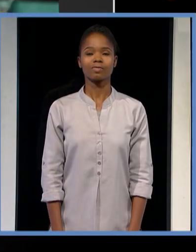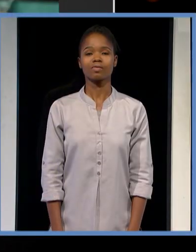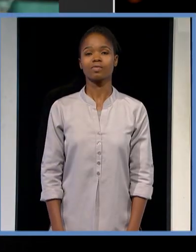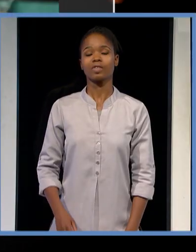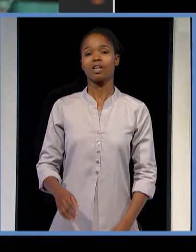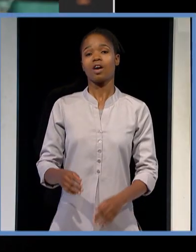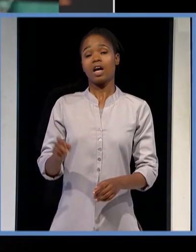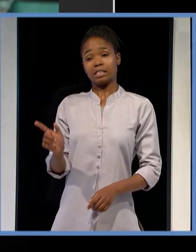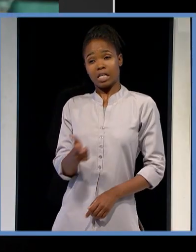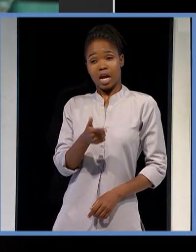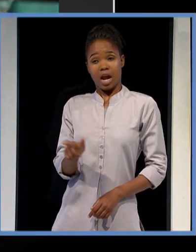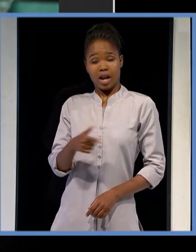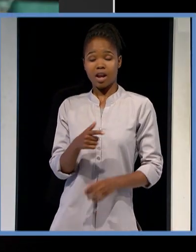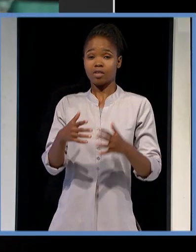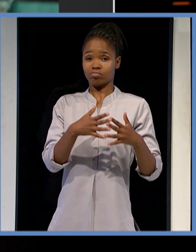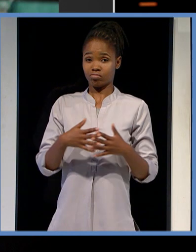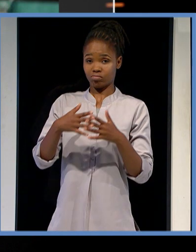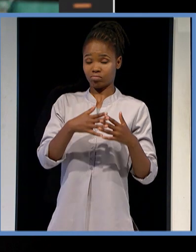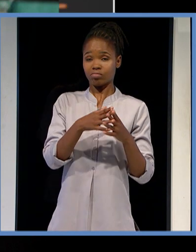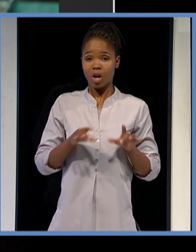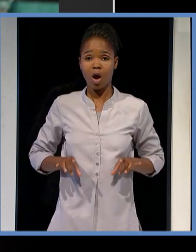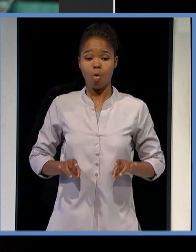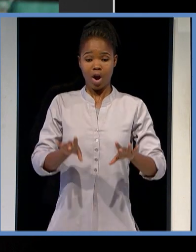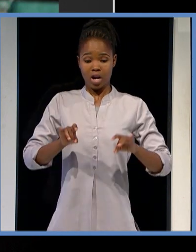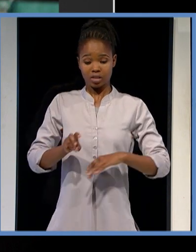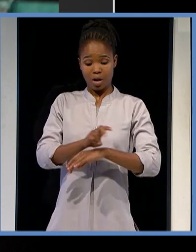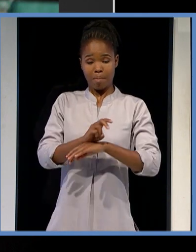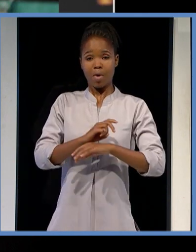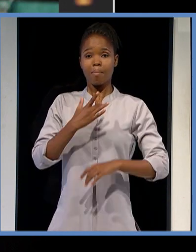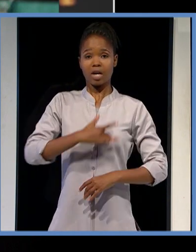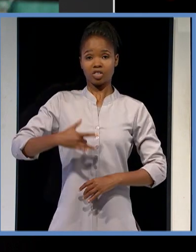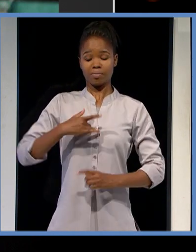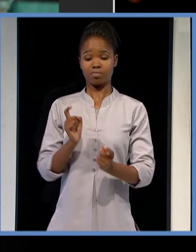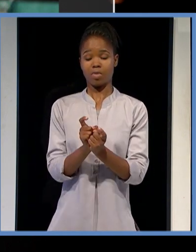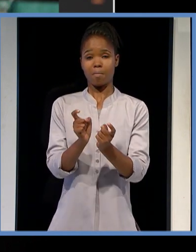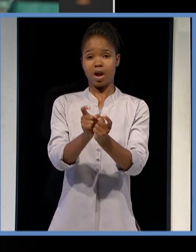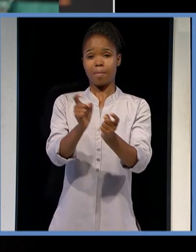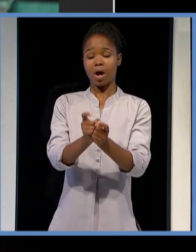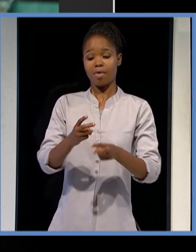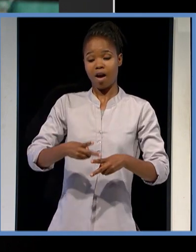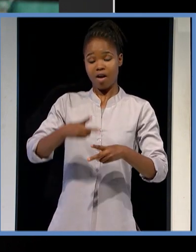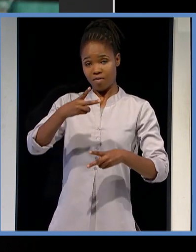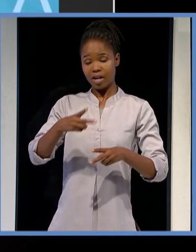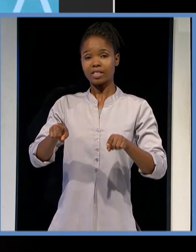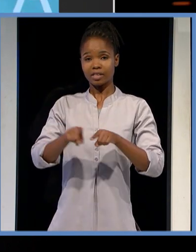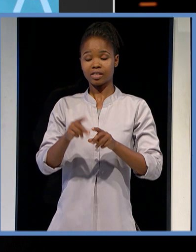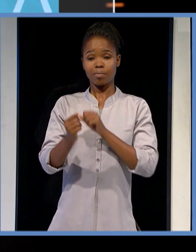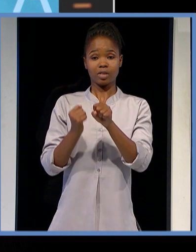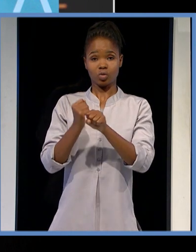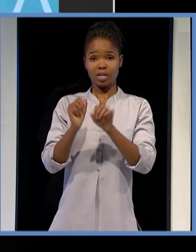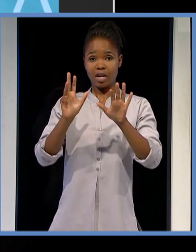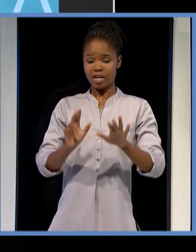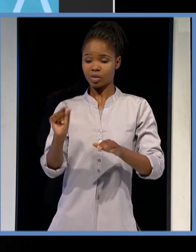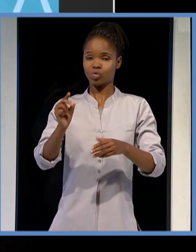US Open USTA Wheelchair Championships, the final event of the Six Tournament Super Series calendar for